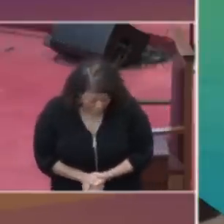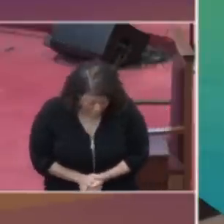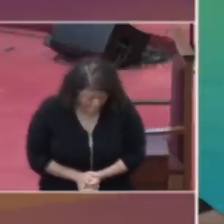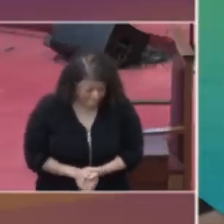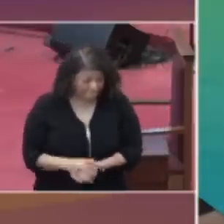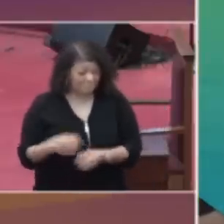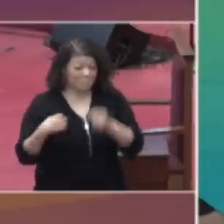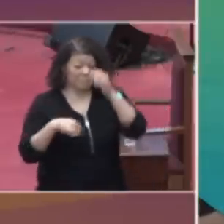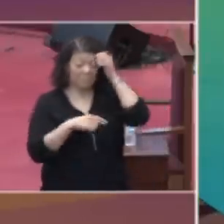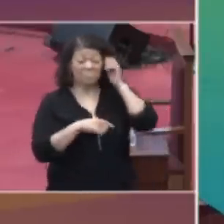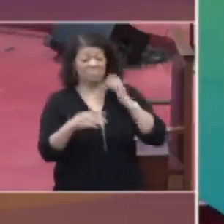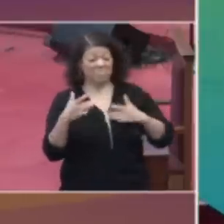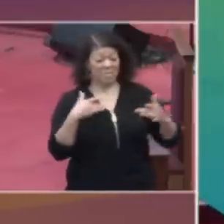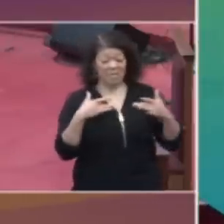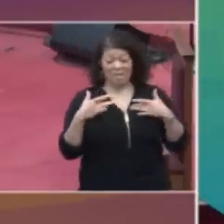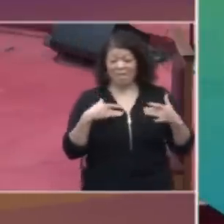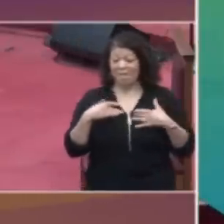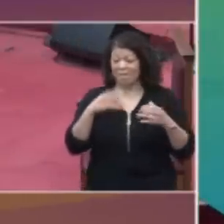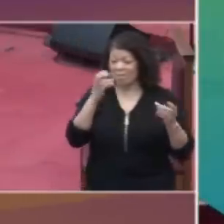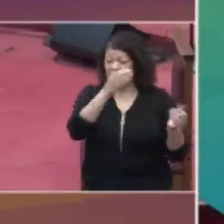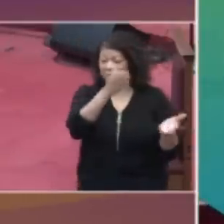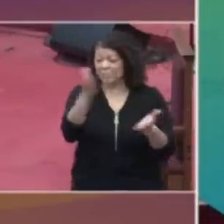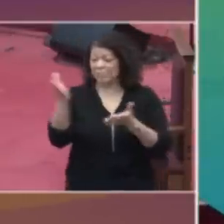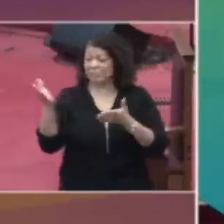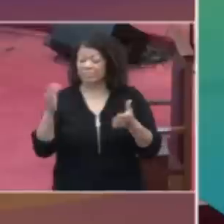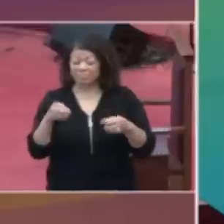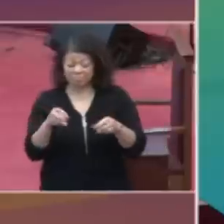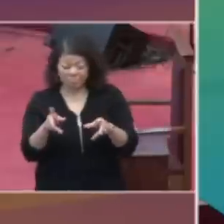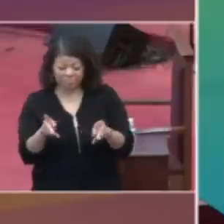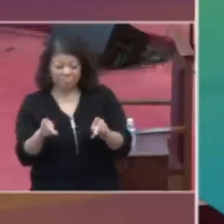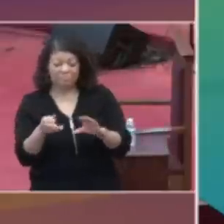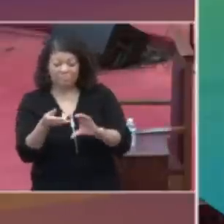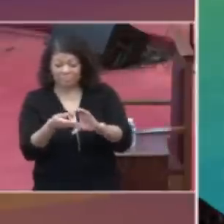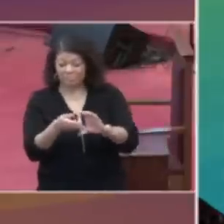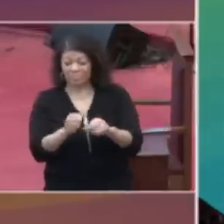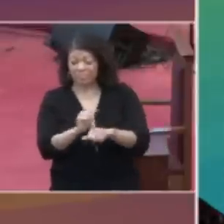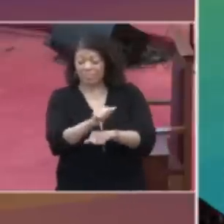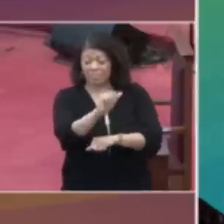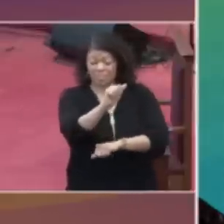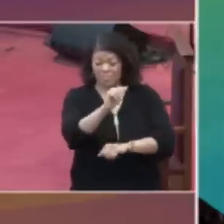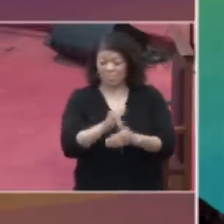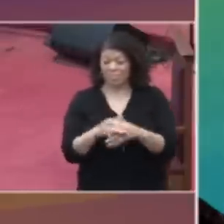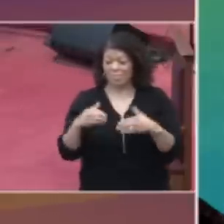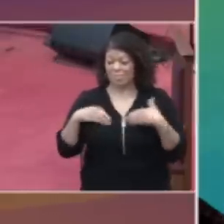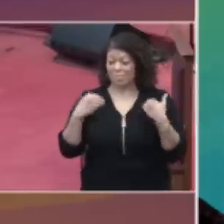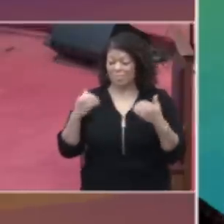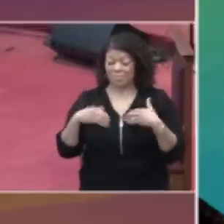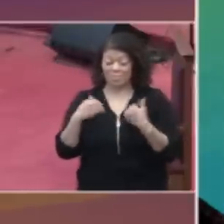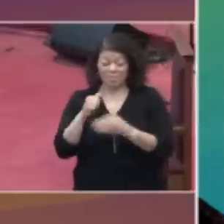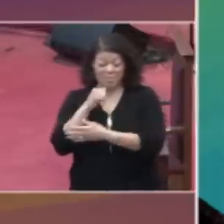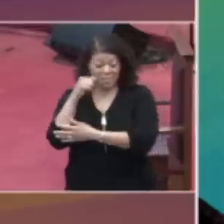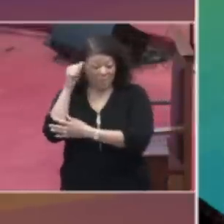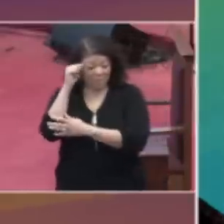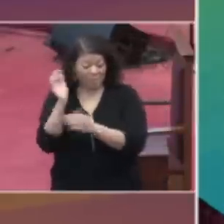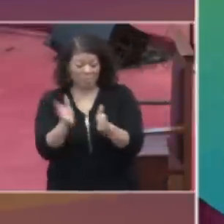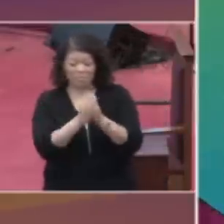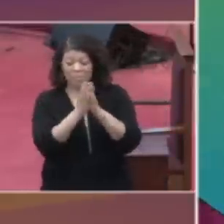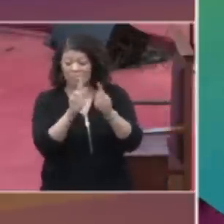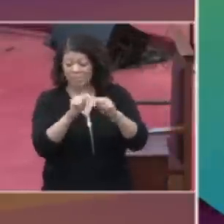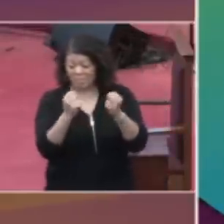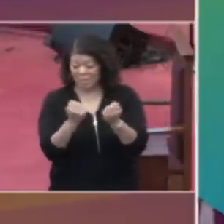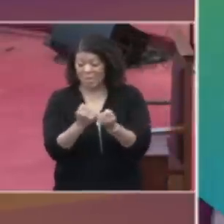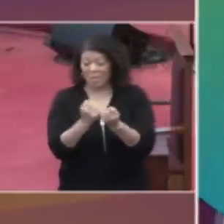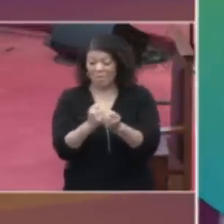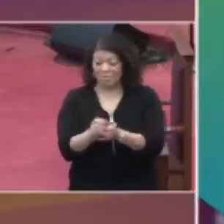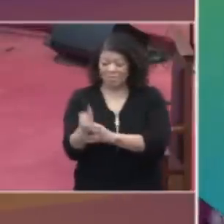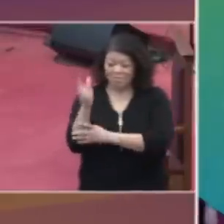We are excited to inform you about an opportunity to join Mount Ararat's Youth and Young Adult Praise Teams. Listen in